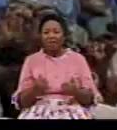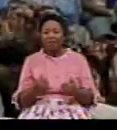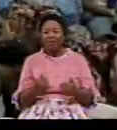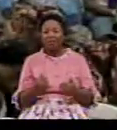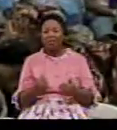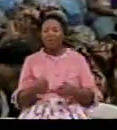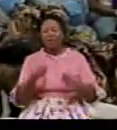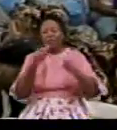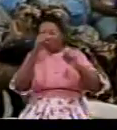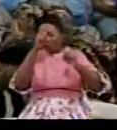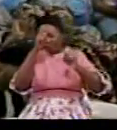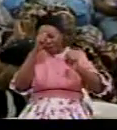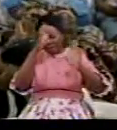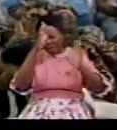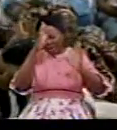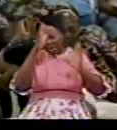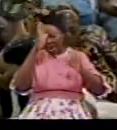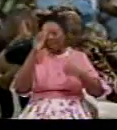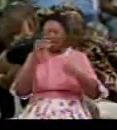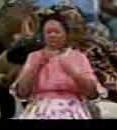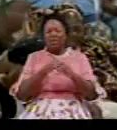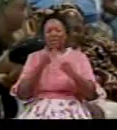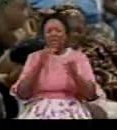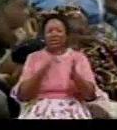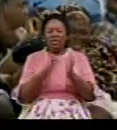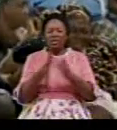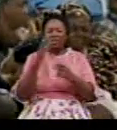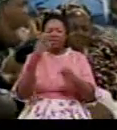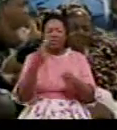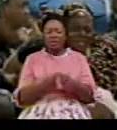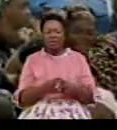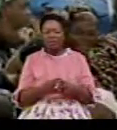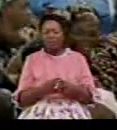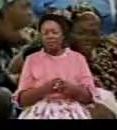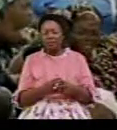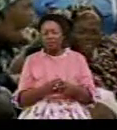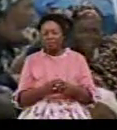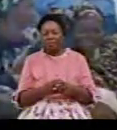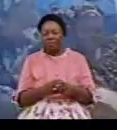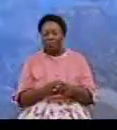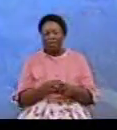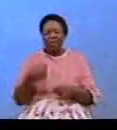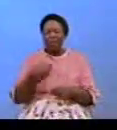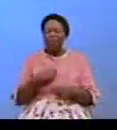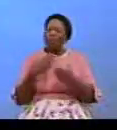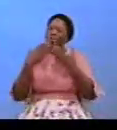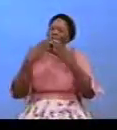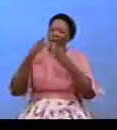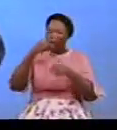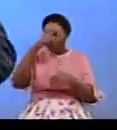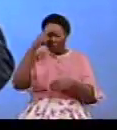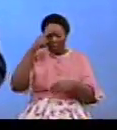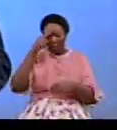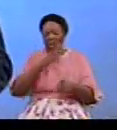give the correct address. In Jesus' name. Your blessing will not miss your address. We thank you because Christ the Savior. Give